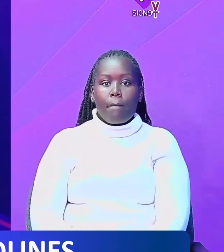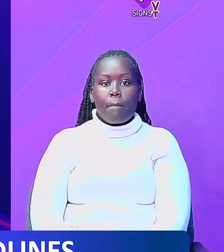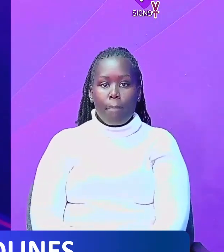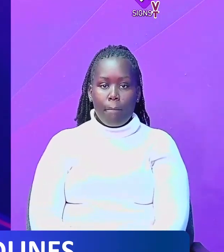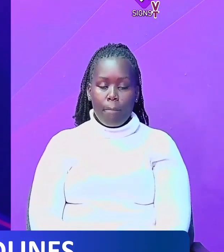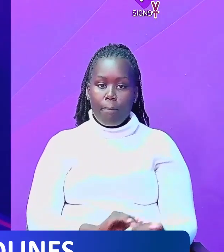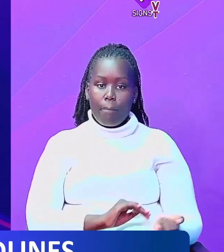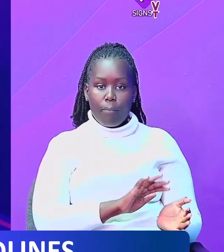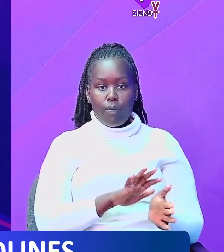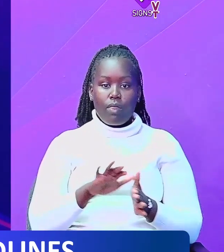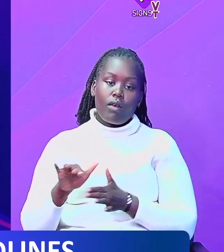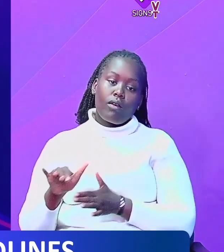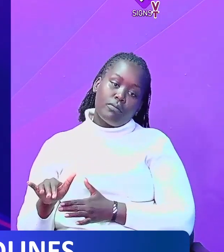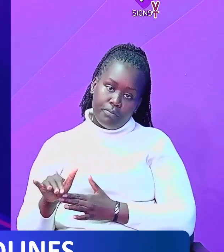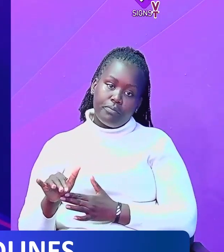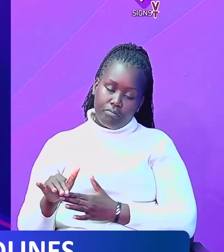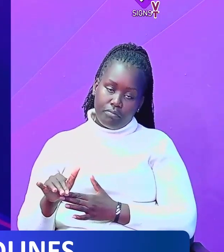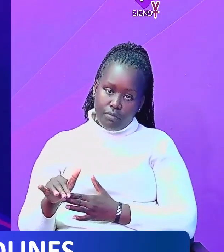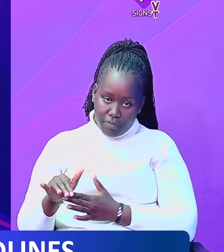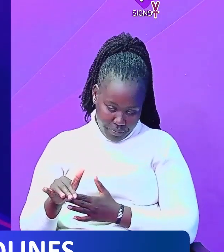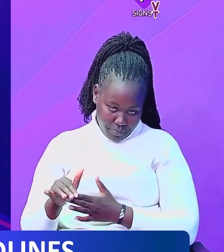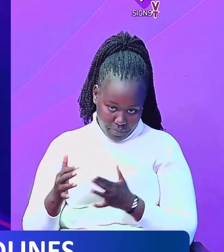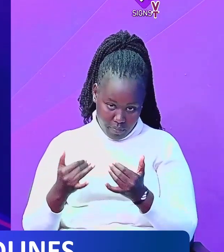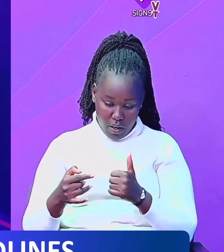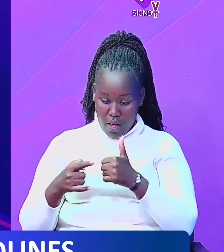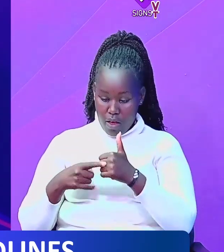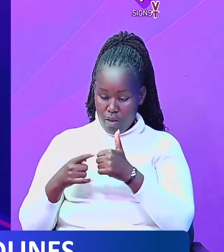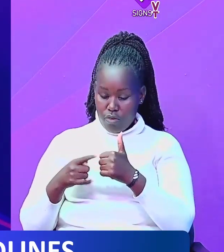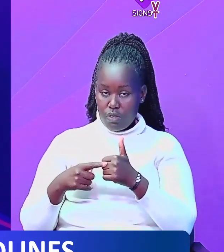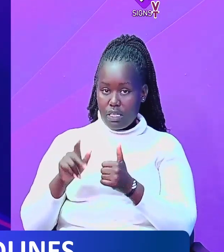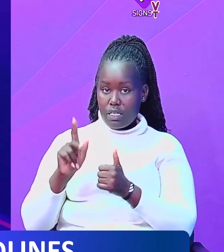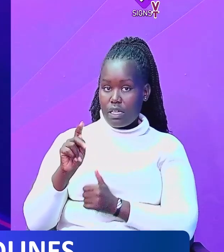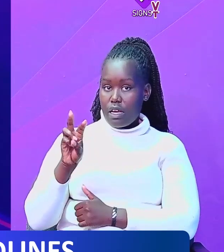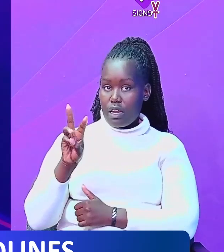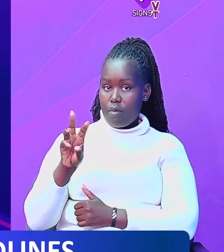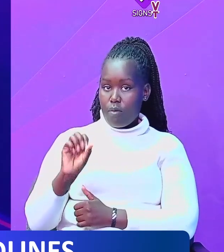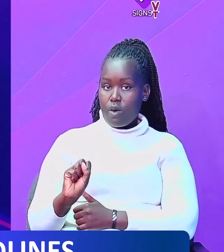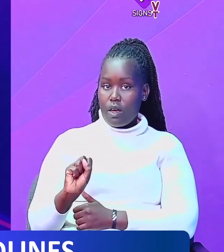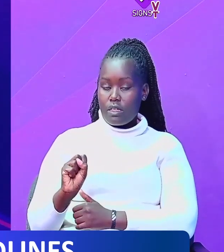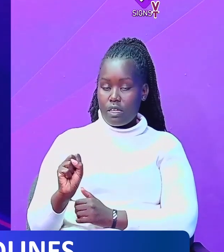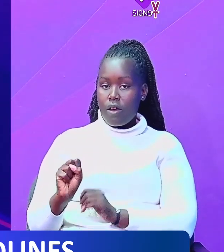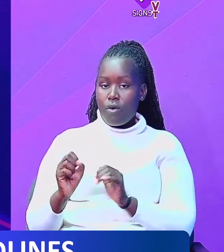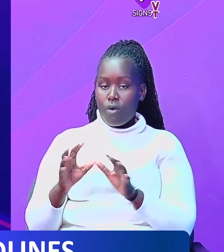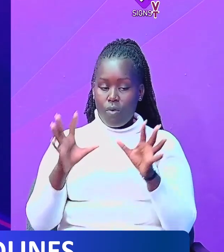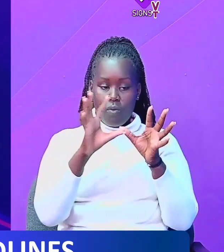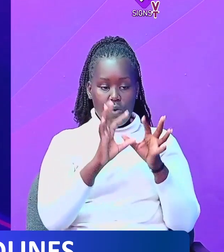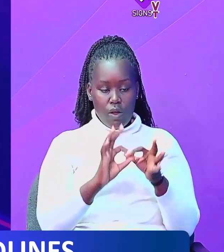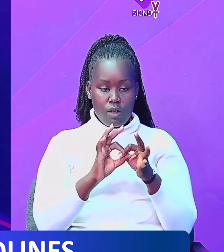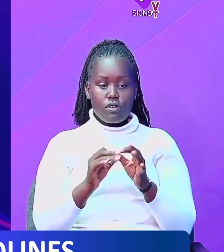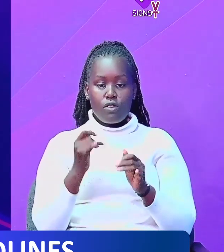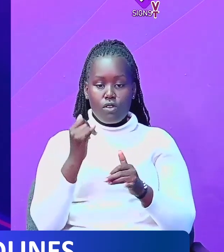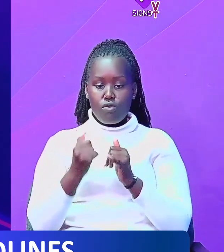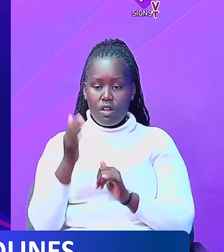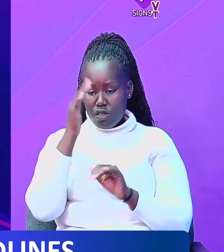And away from that story to 6 KWS Rangers linked to last known movements